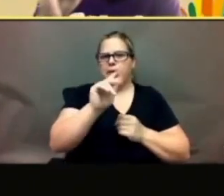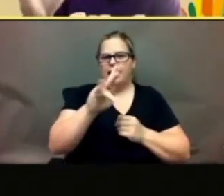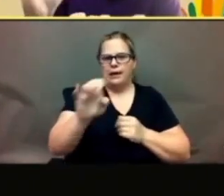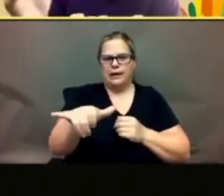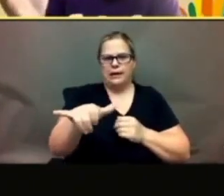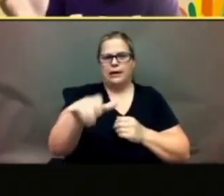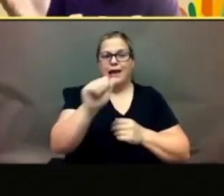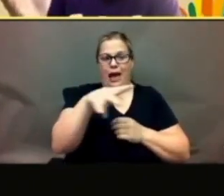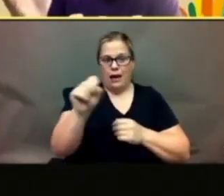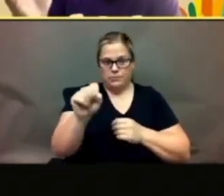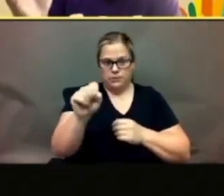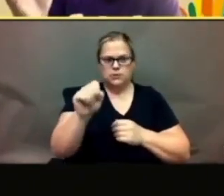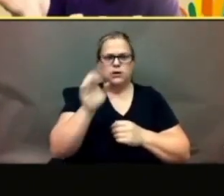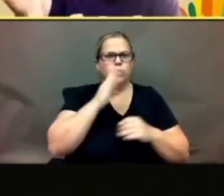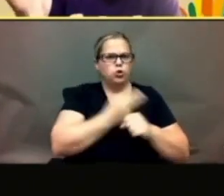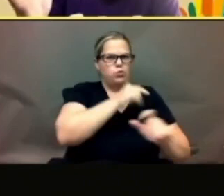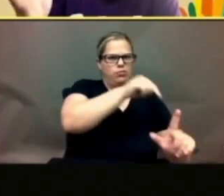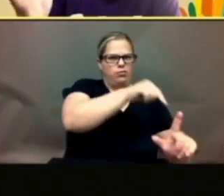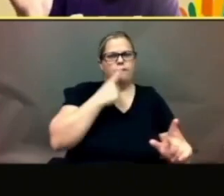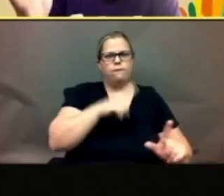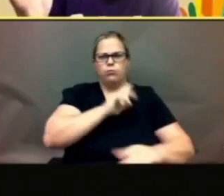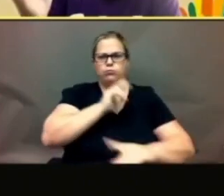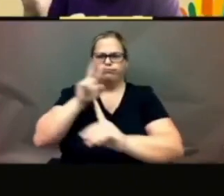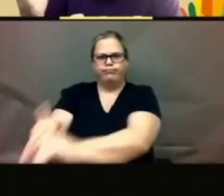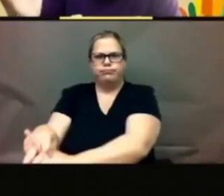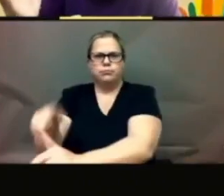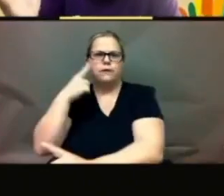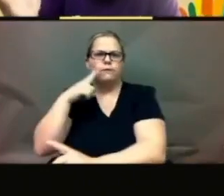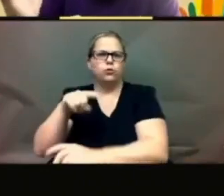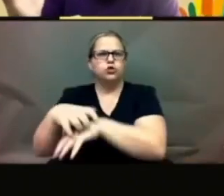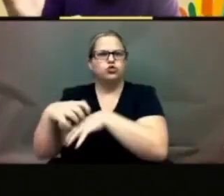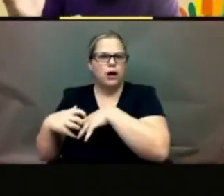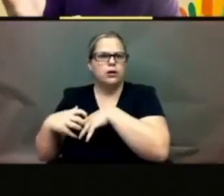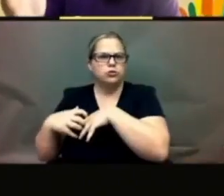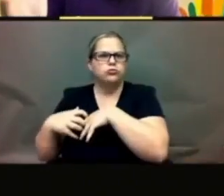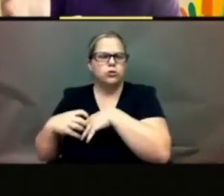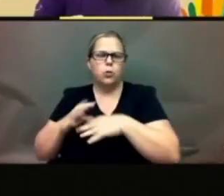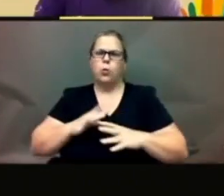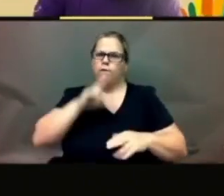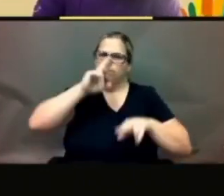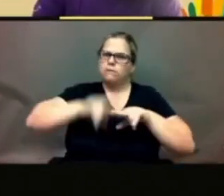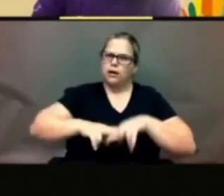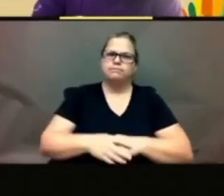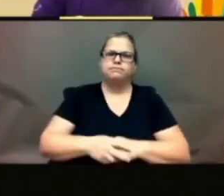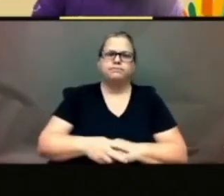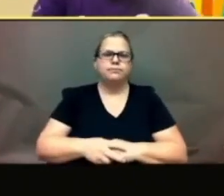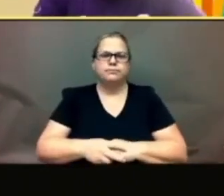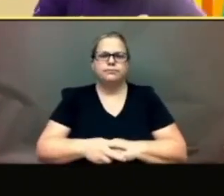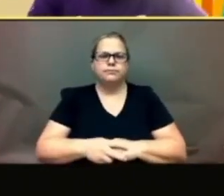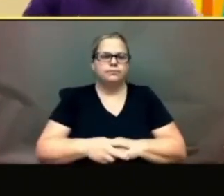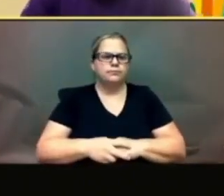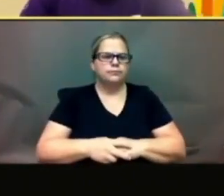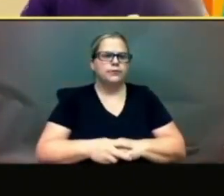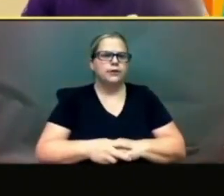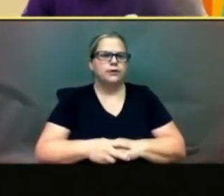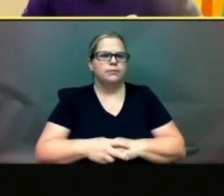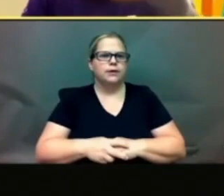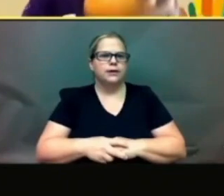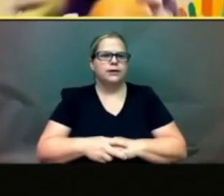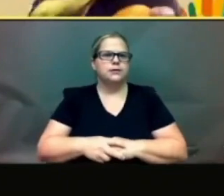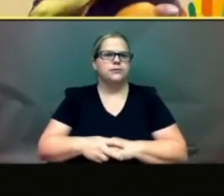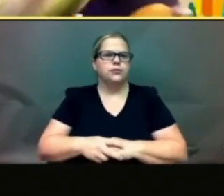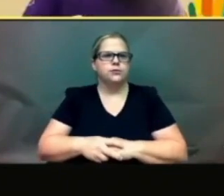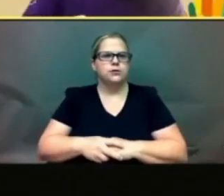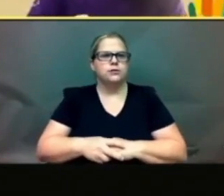make our own version of those things in Scratch with just a few blocks. It's pretty fun. And also, that's why I have